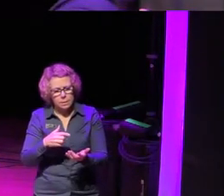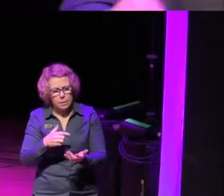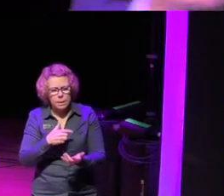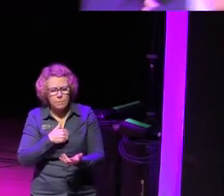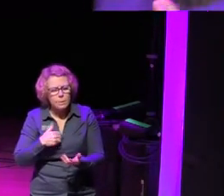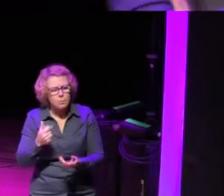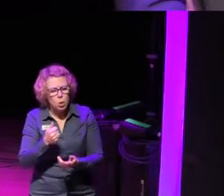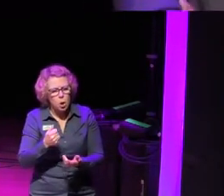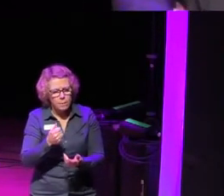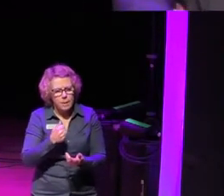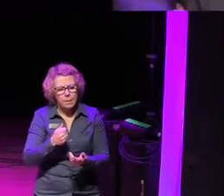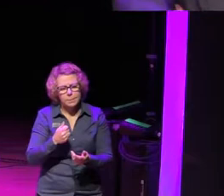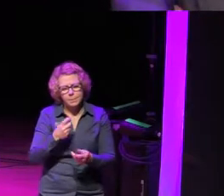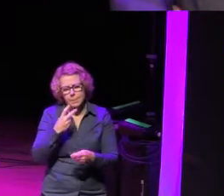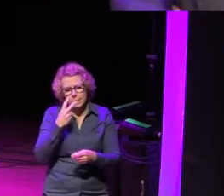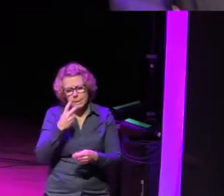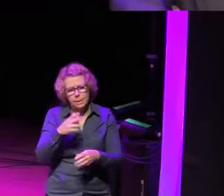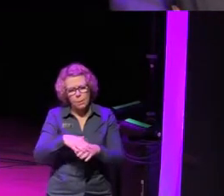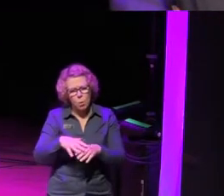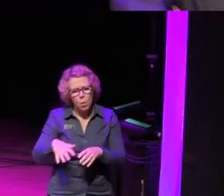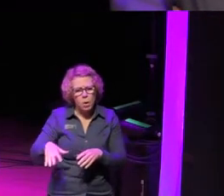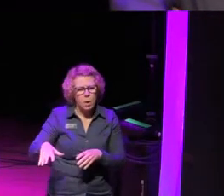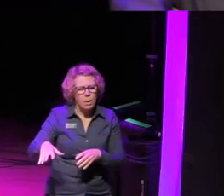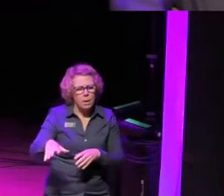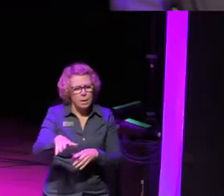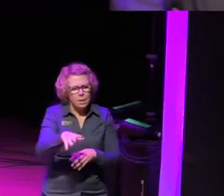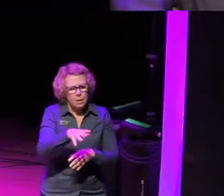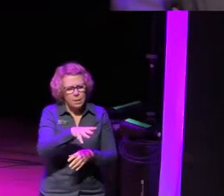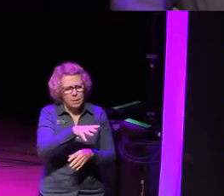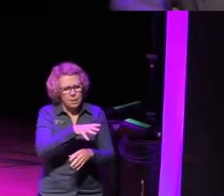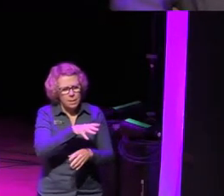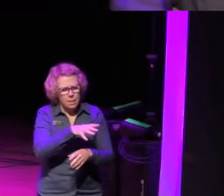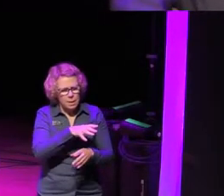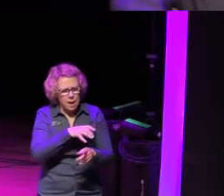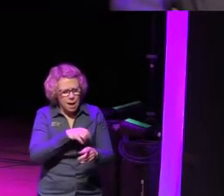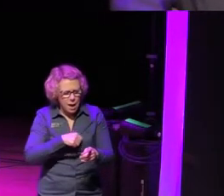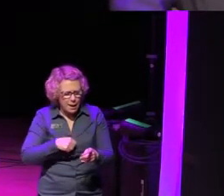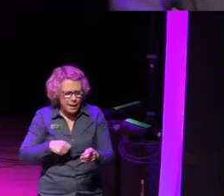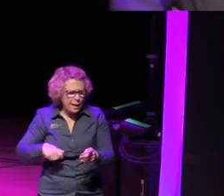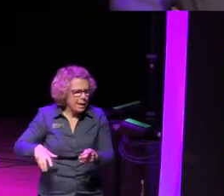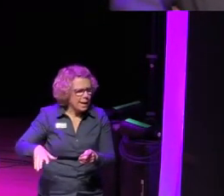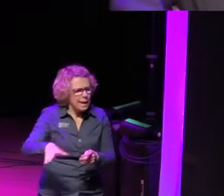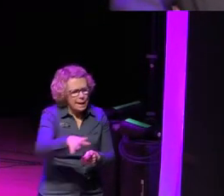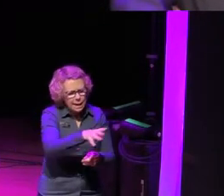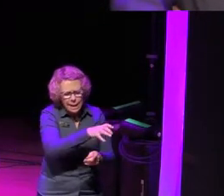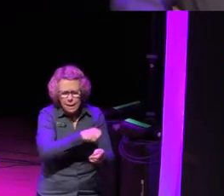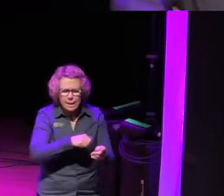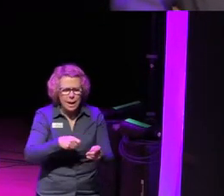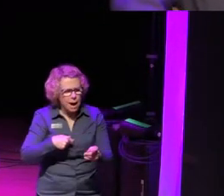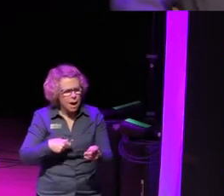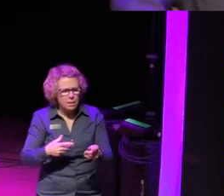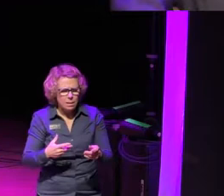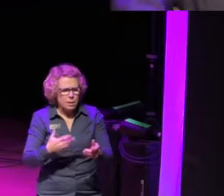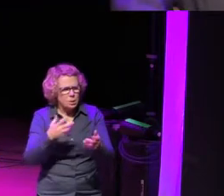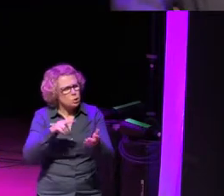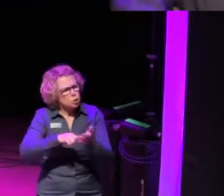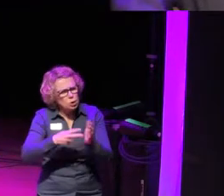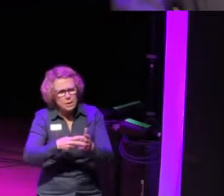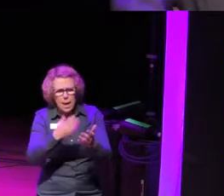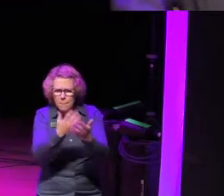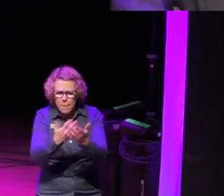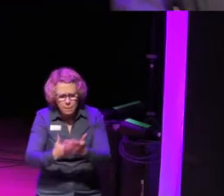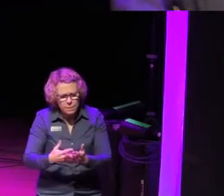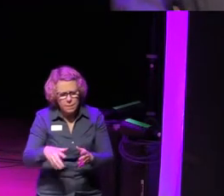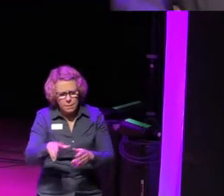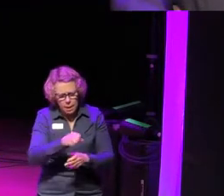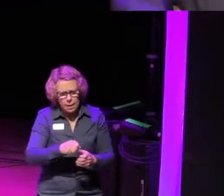to look at all of the tentacles of the snake and deal with it as such. And if we're dealing with it